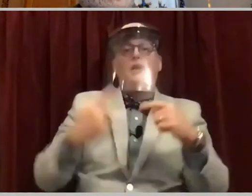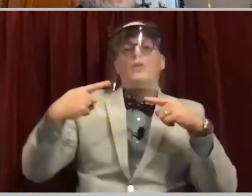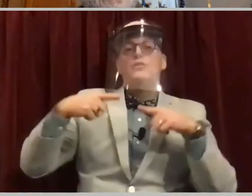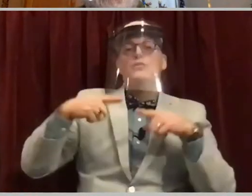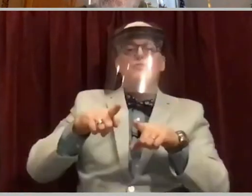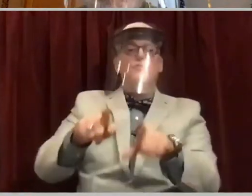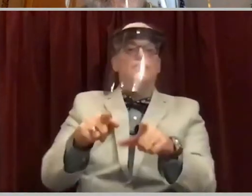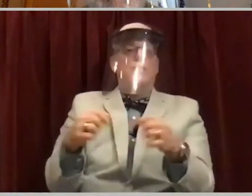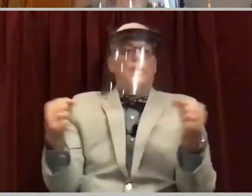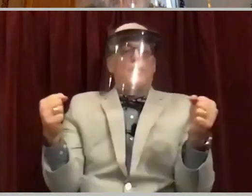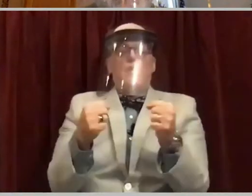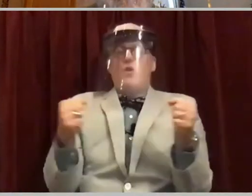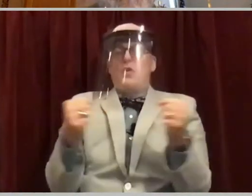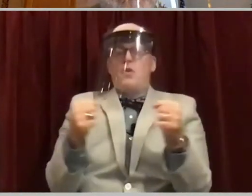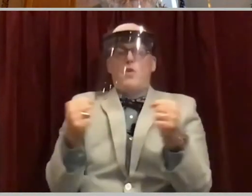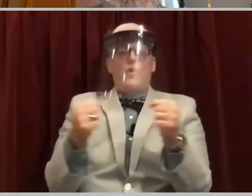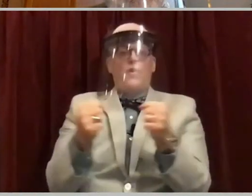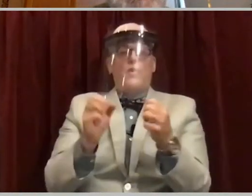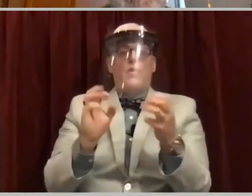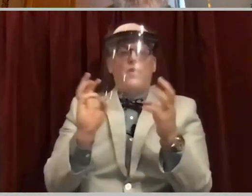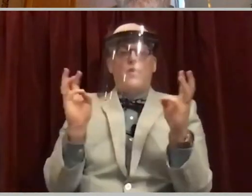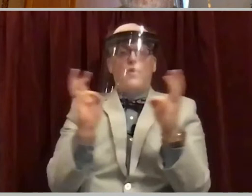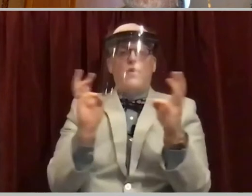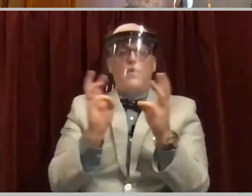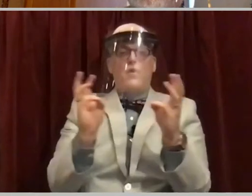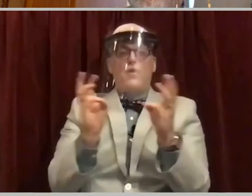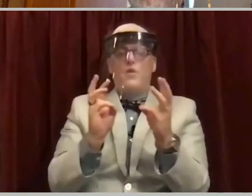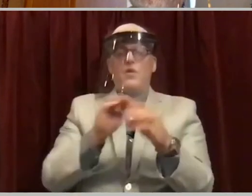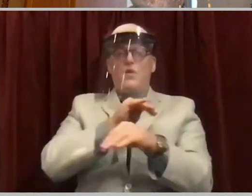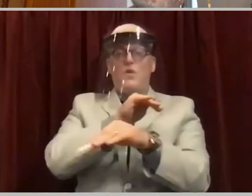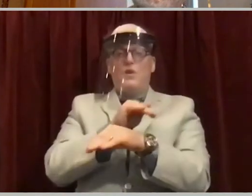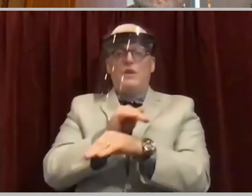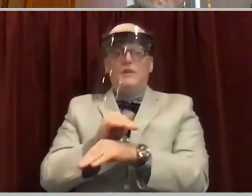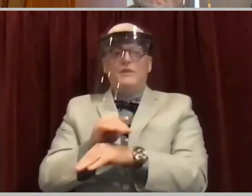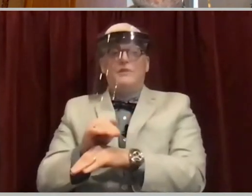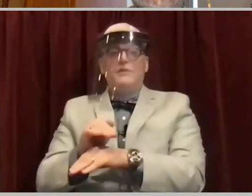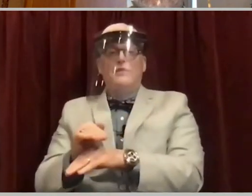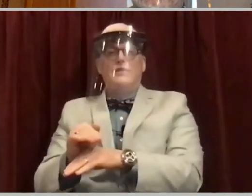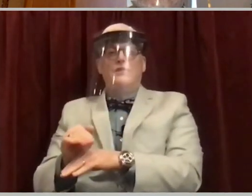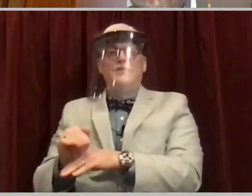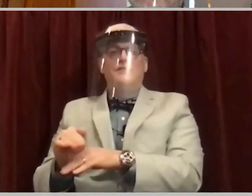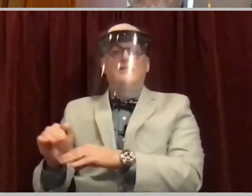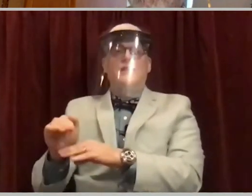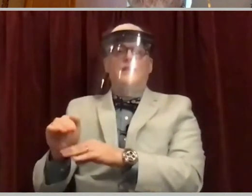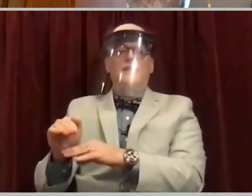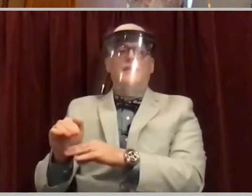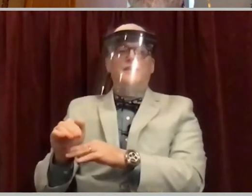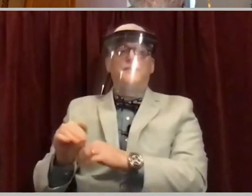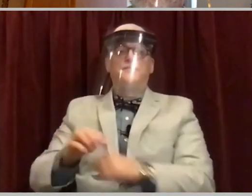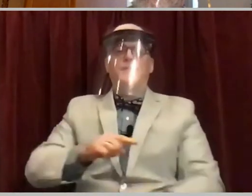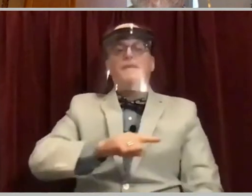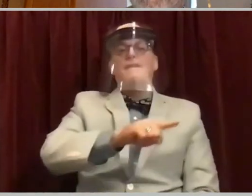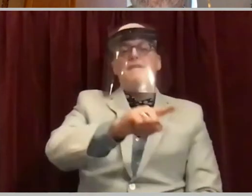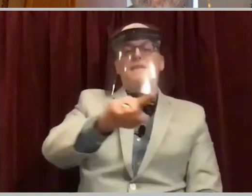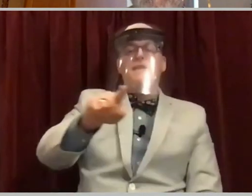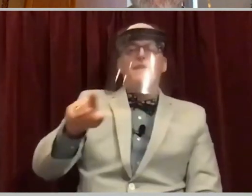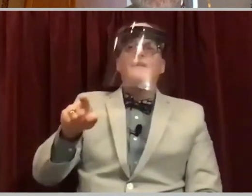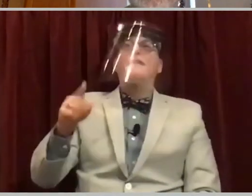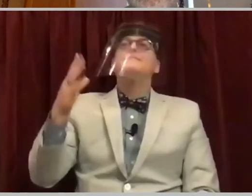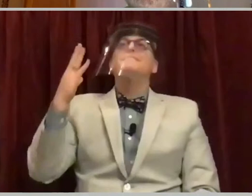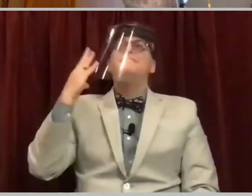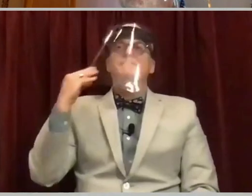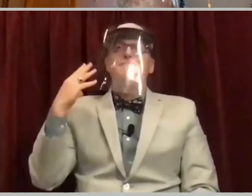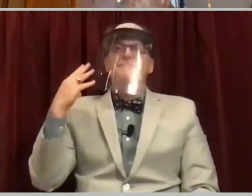keeping their sheep on a cold winter's night